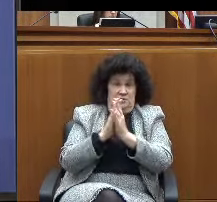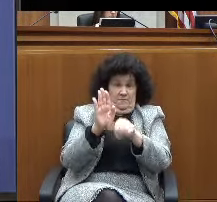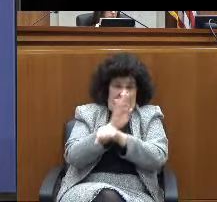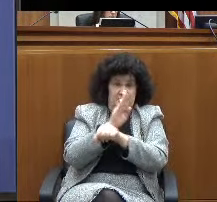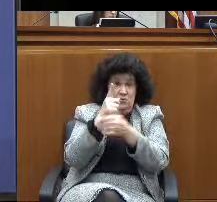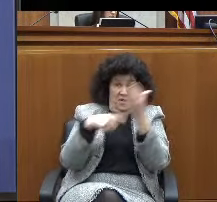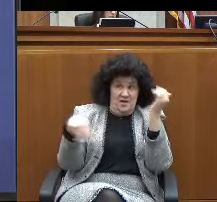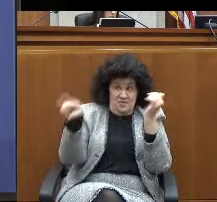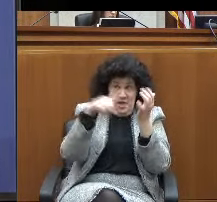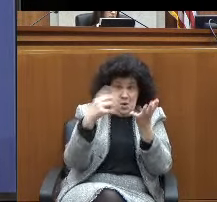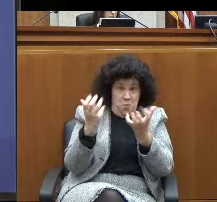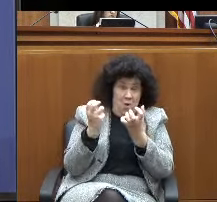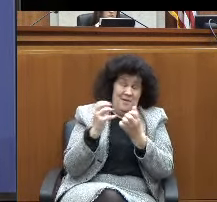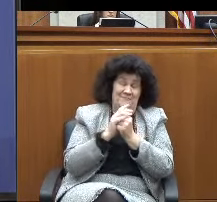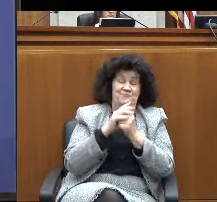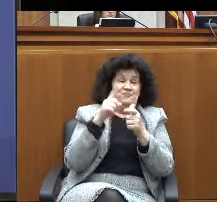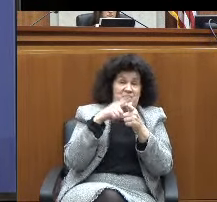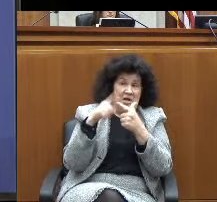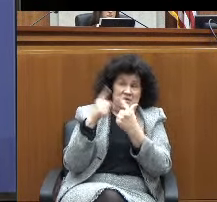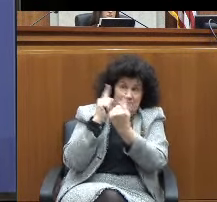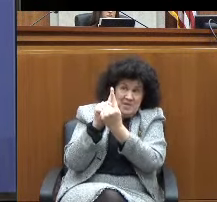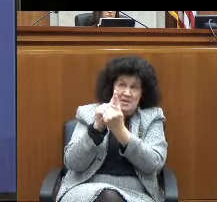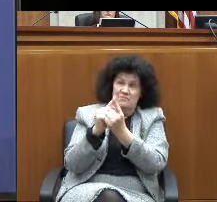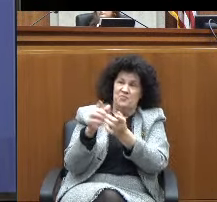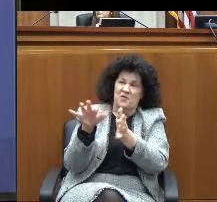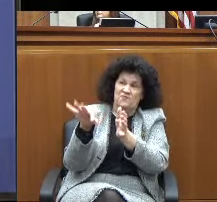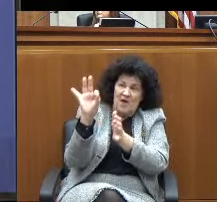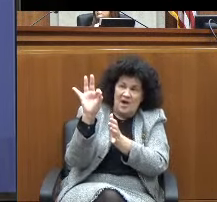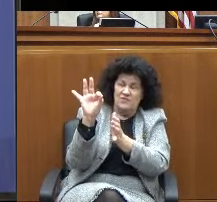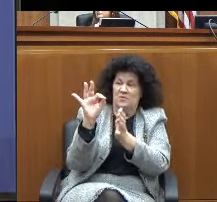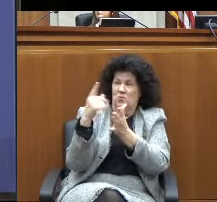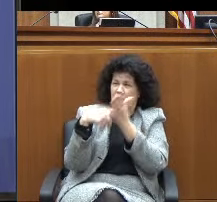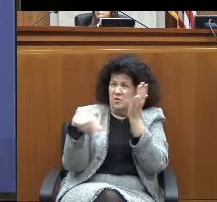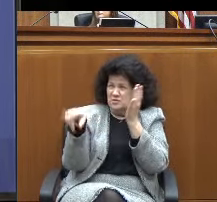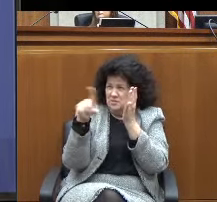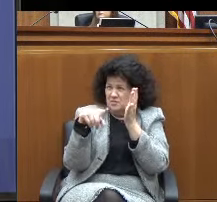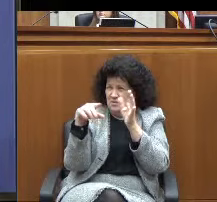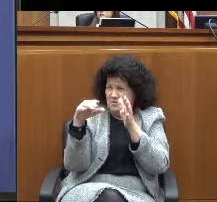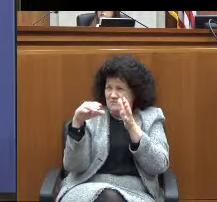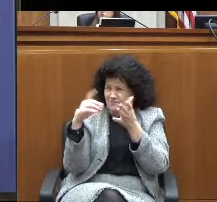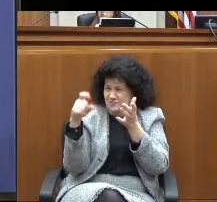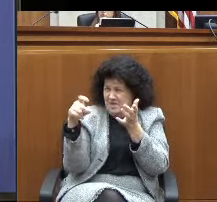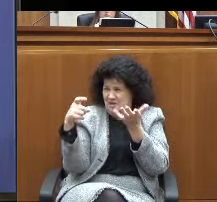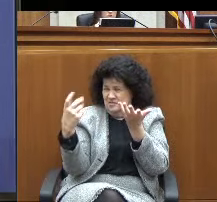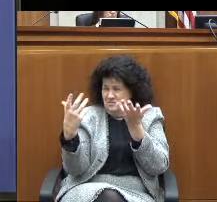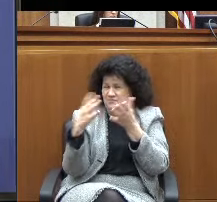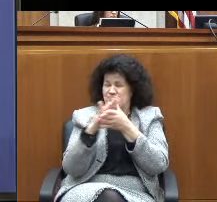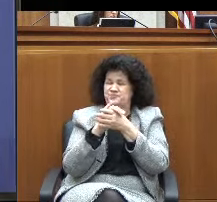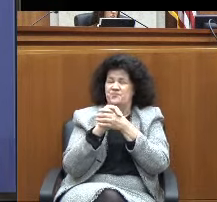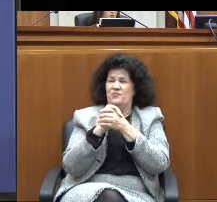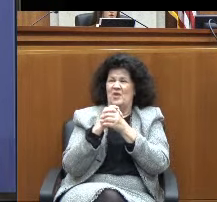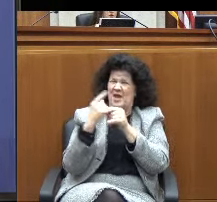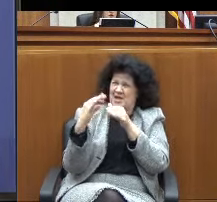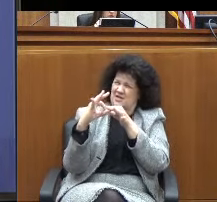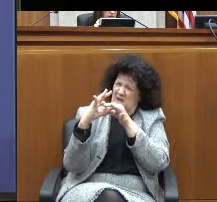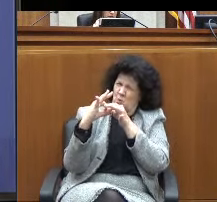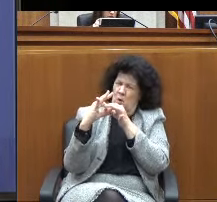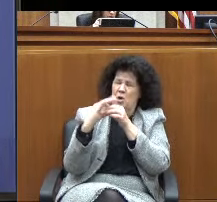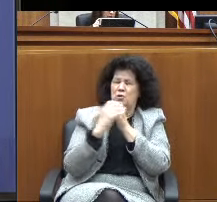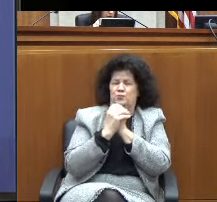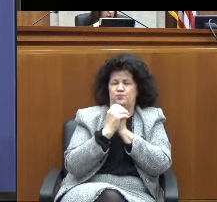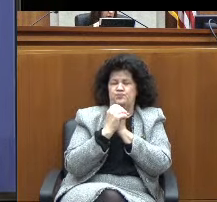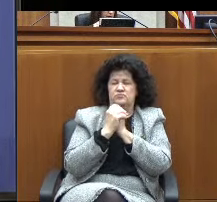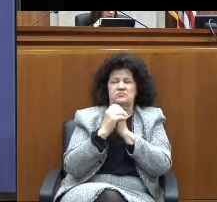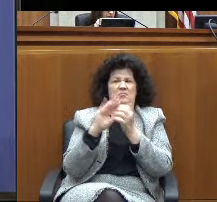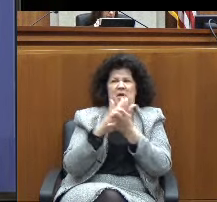then work with them and figure out a way that you can have a partnership. But when you get them on board, it's a little easier than just saying, here's what I want to do. And